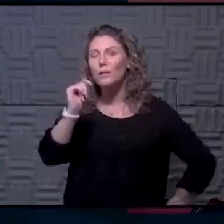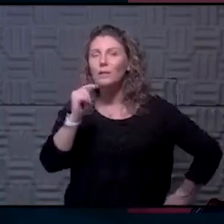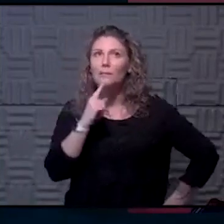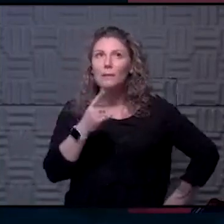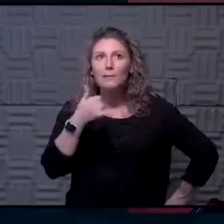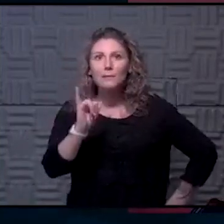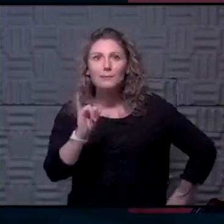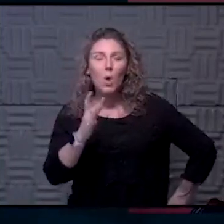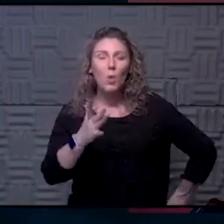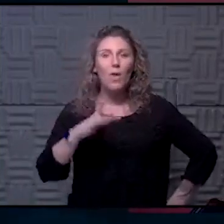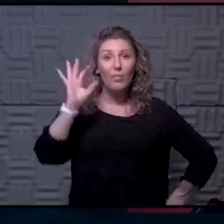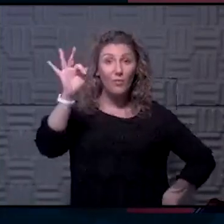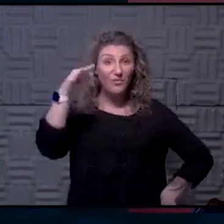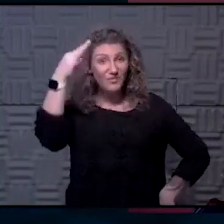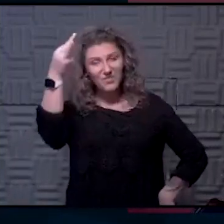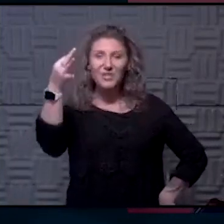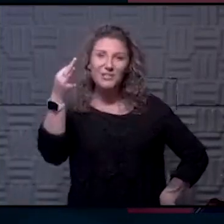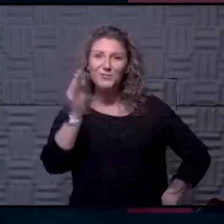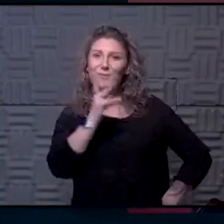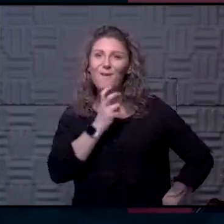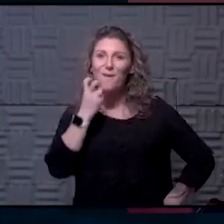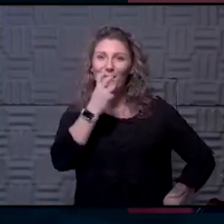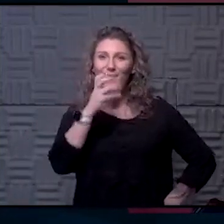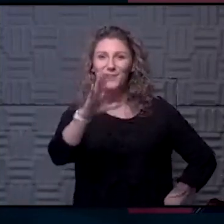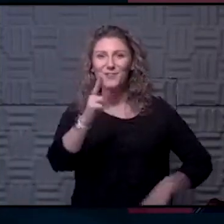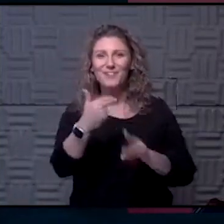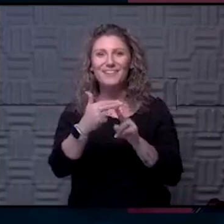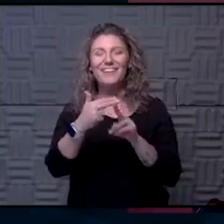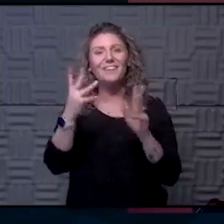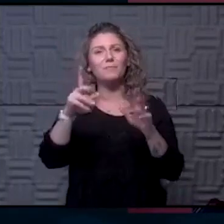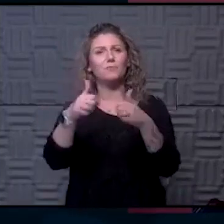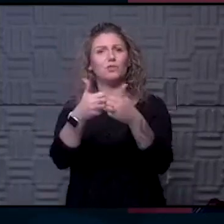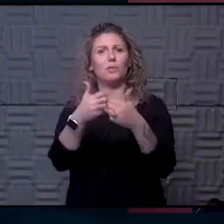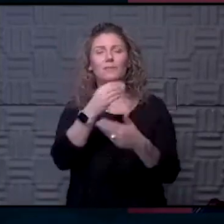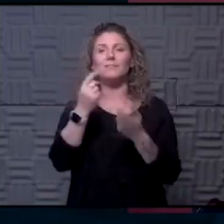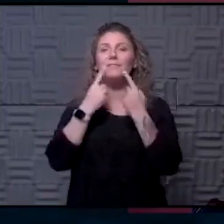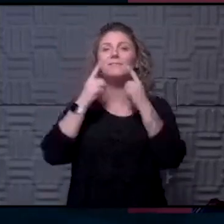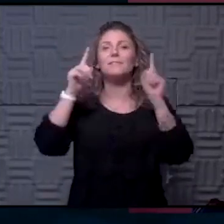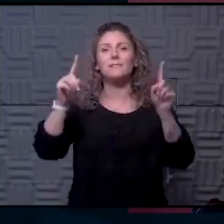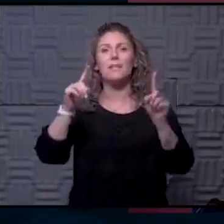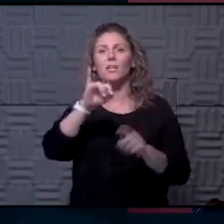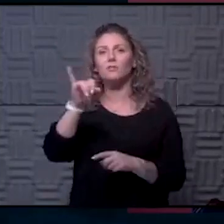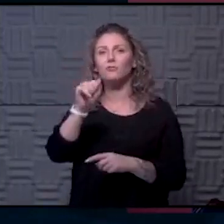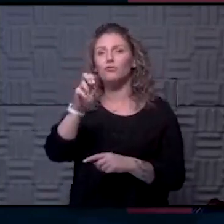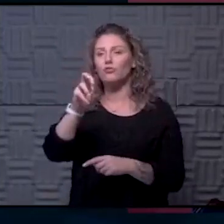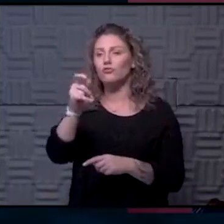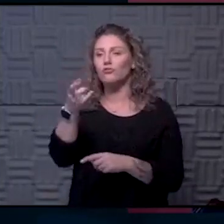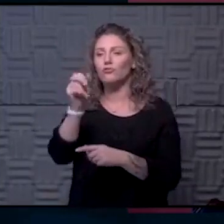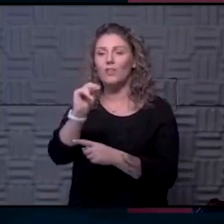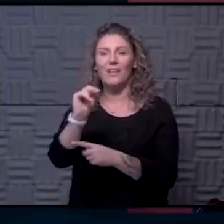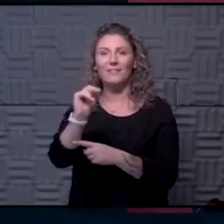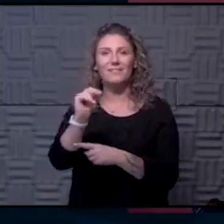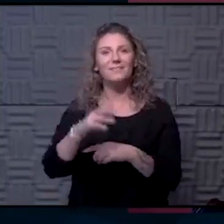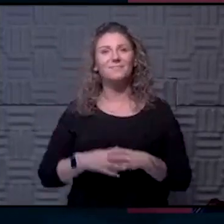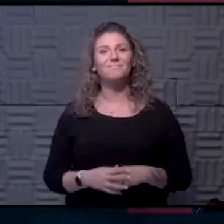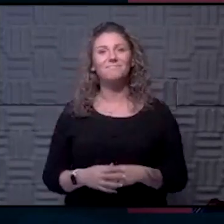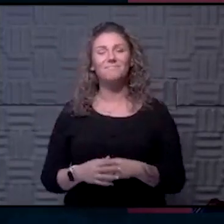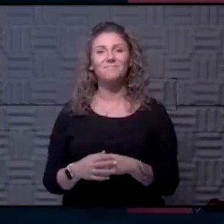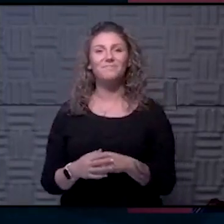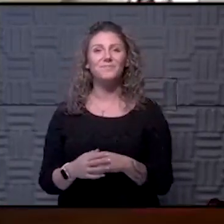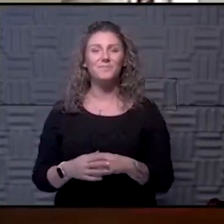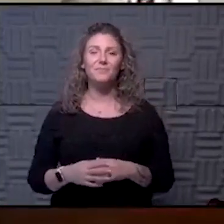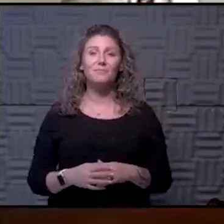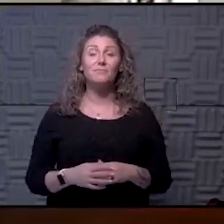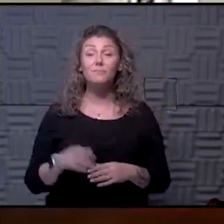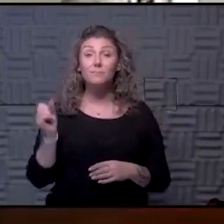want to do the French pronunciation of your name. What are the challenges and successes in Jackson County, quickly? Yeah, so